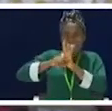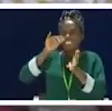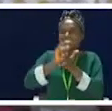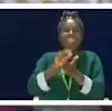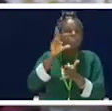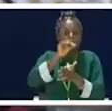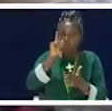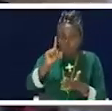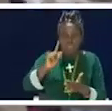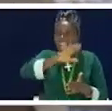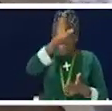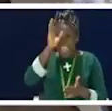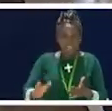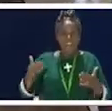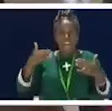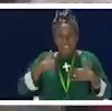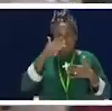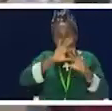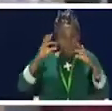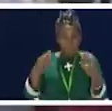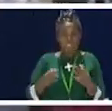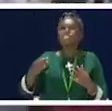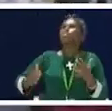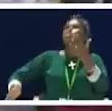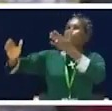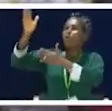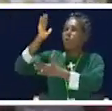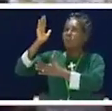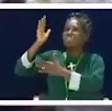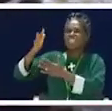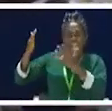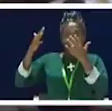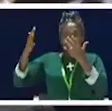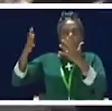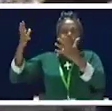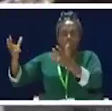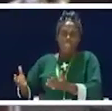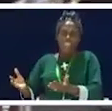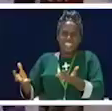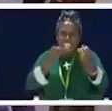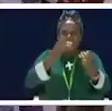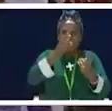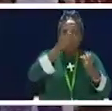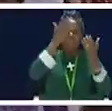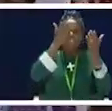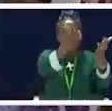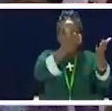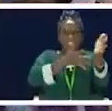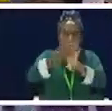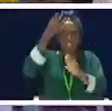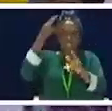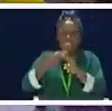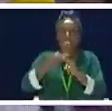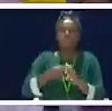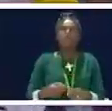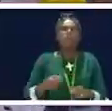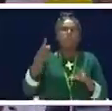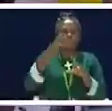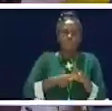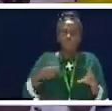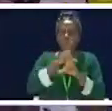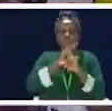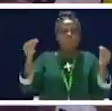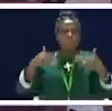than you. The everlasting arm of God is taking you there today. From nobody to